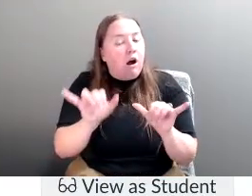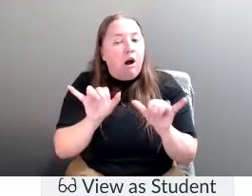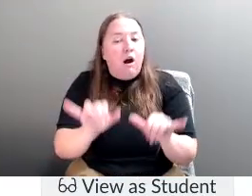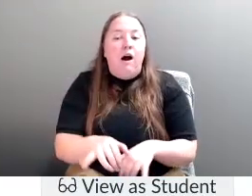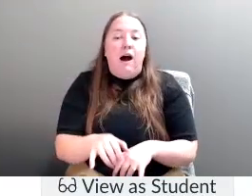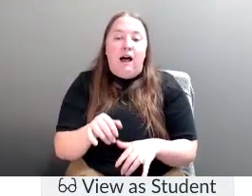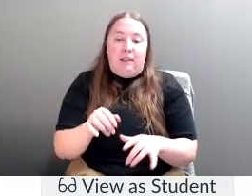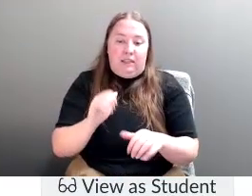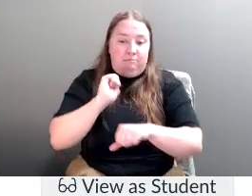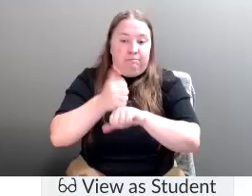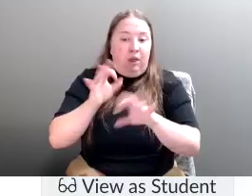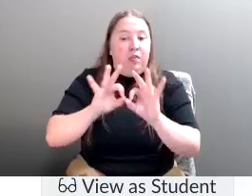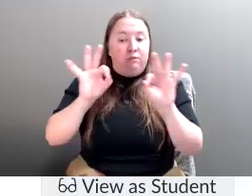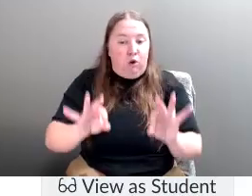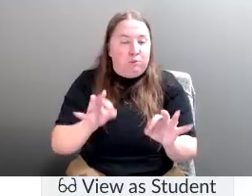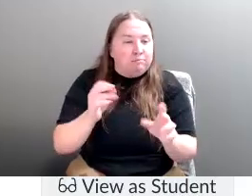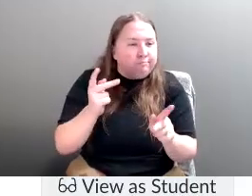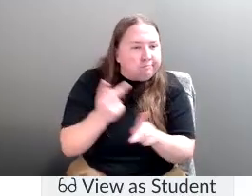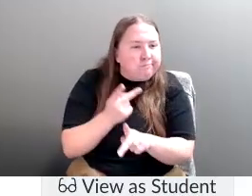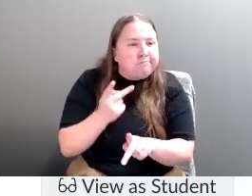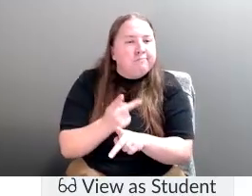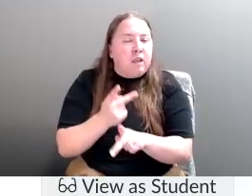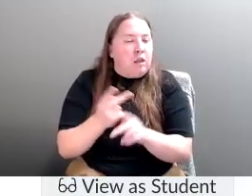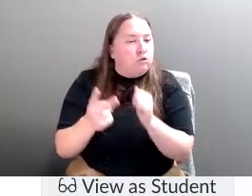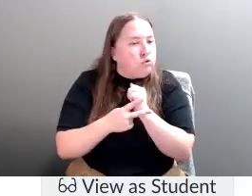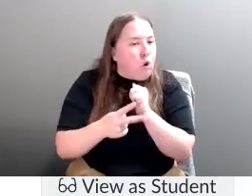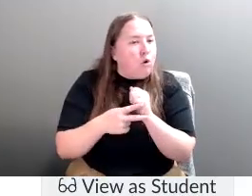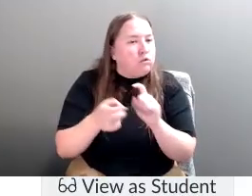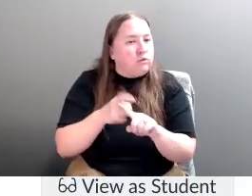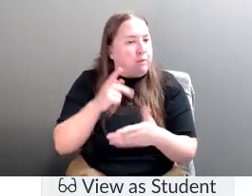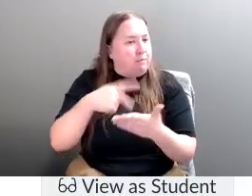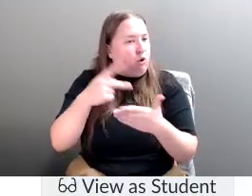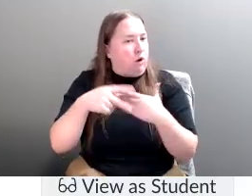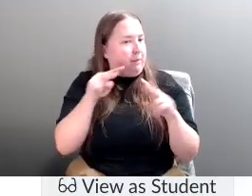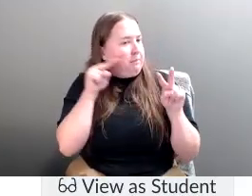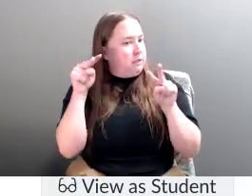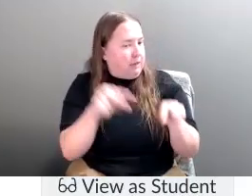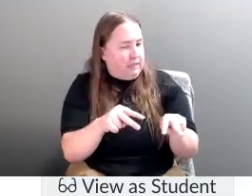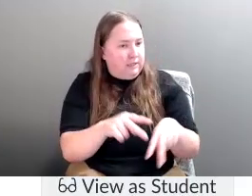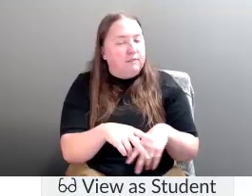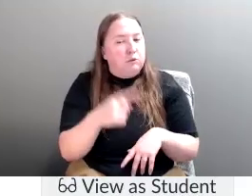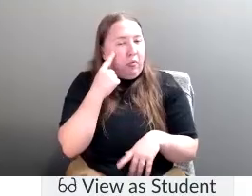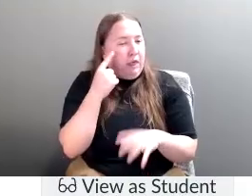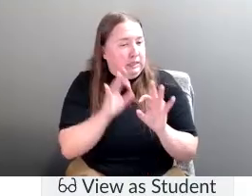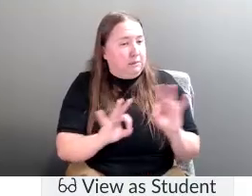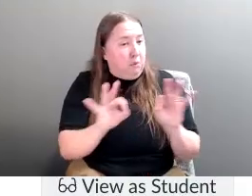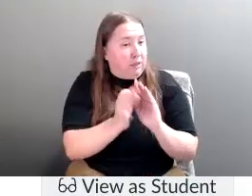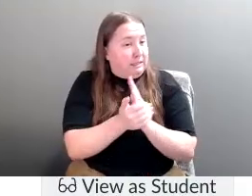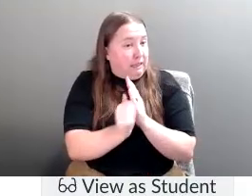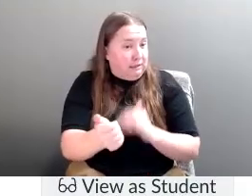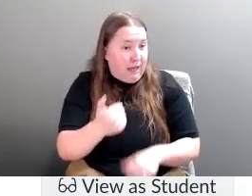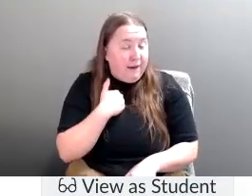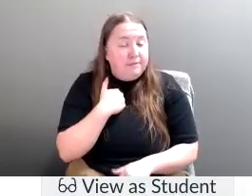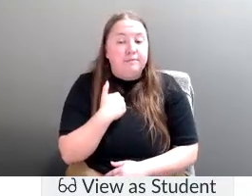the form that calculates it, stores it, and does everything from a programming perspective that we find important skills to have. And I